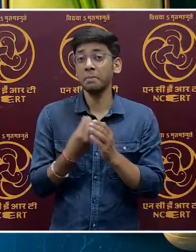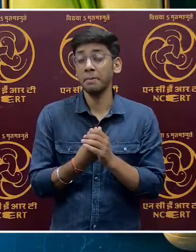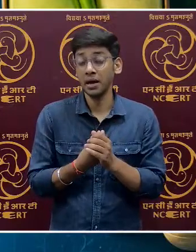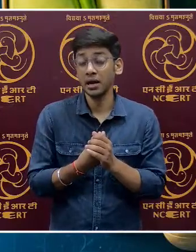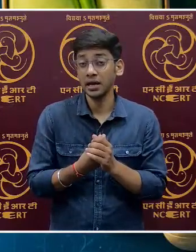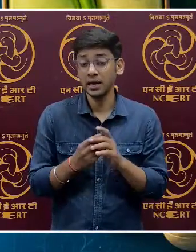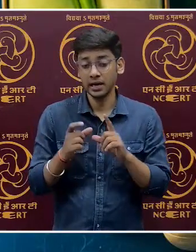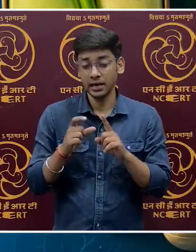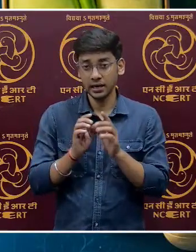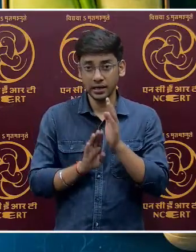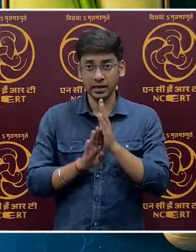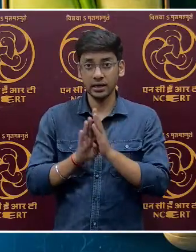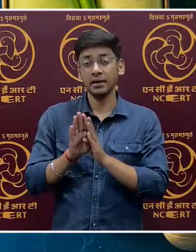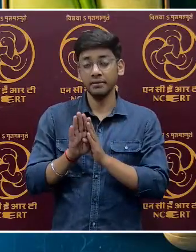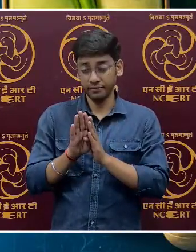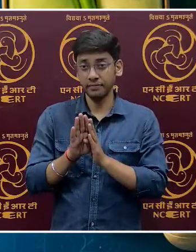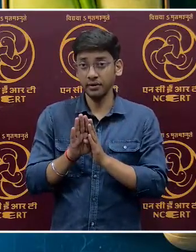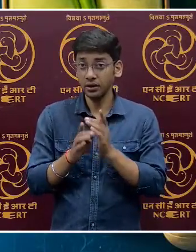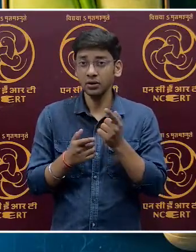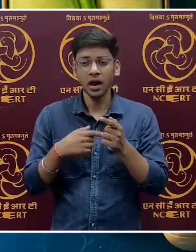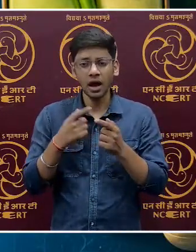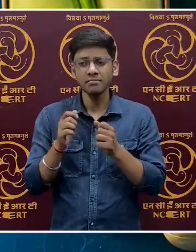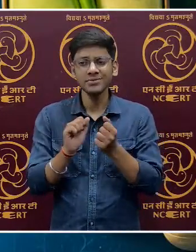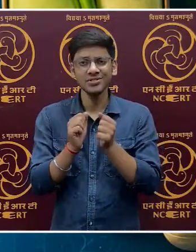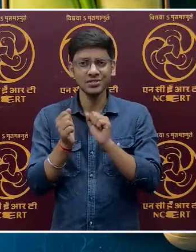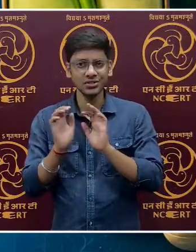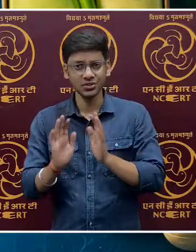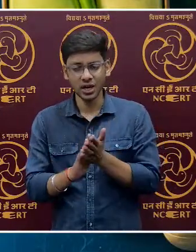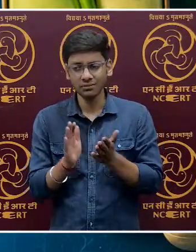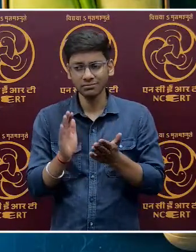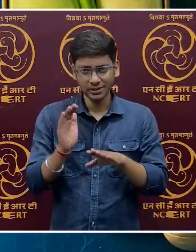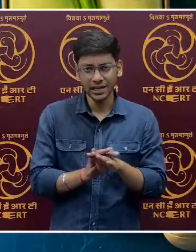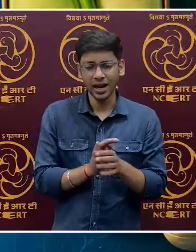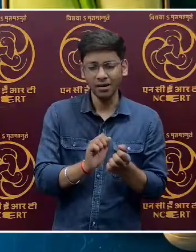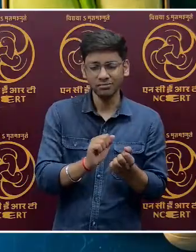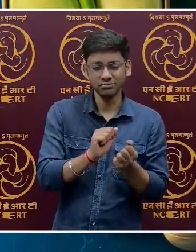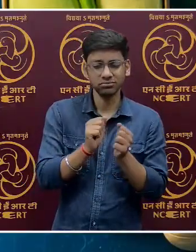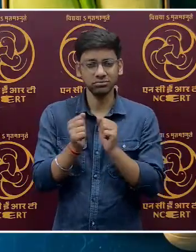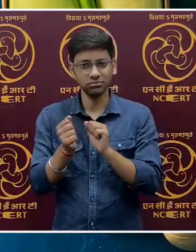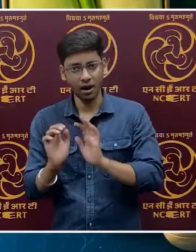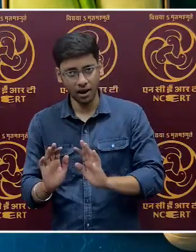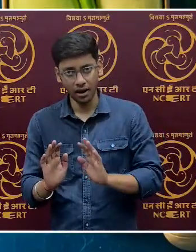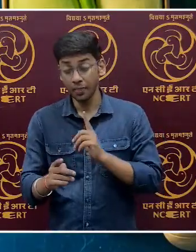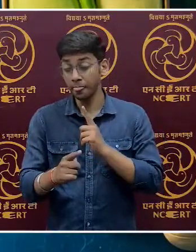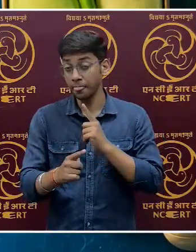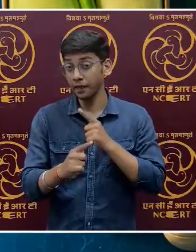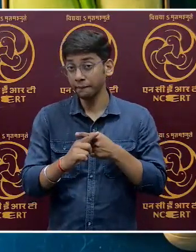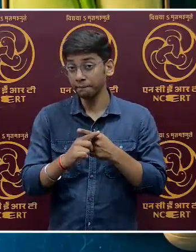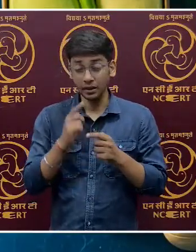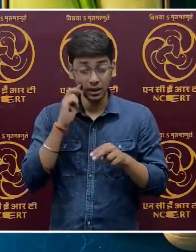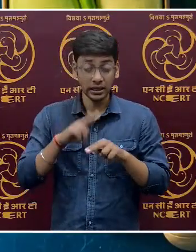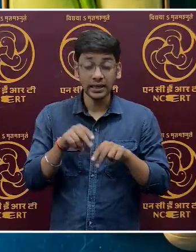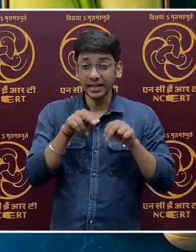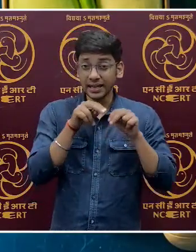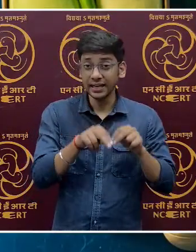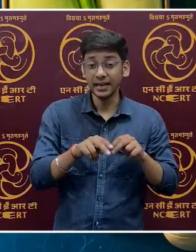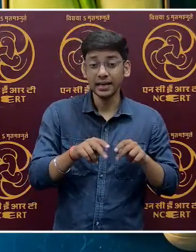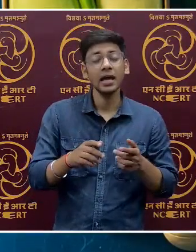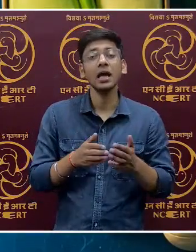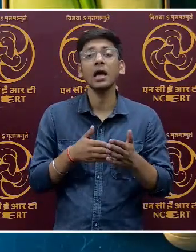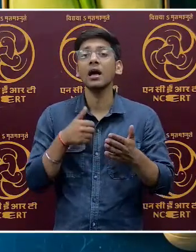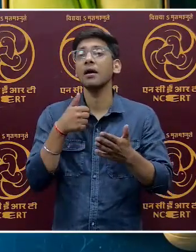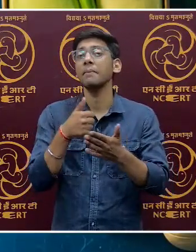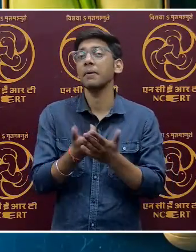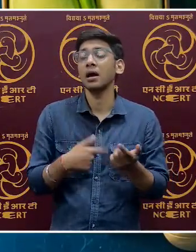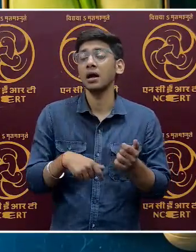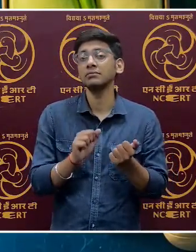of developing it, we are in a state of modifying it, we are in a state of making the changes as much as it is required for our target